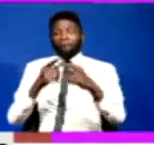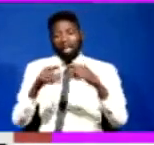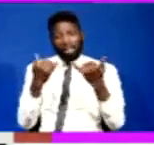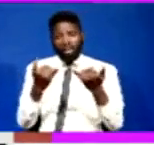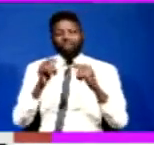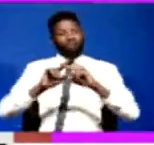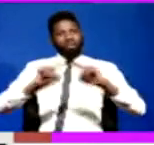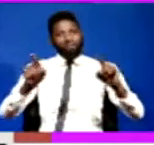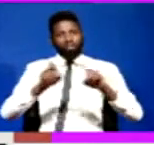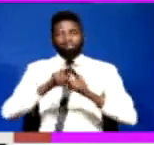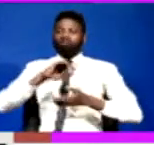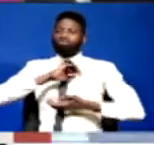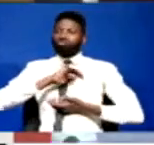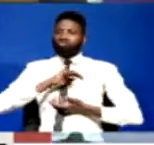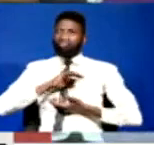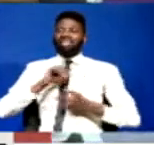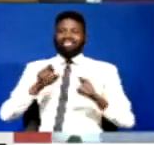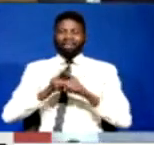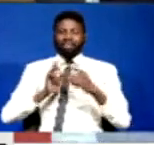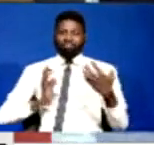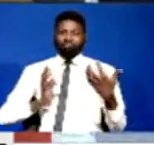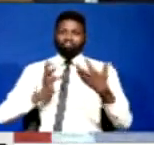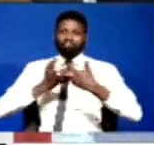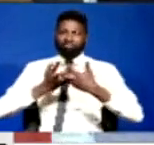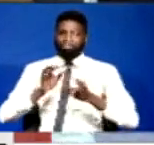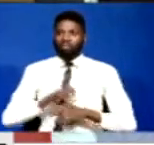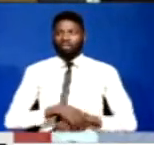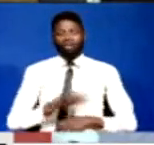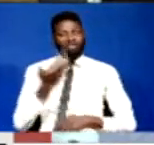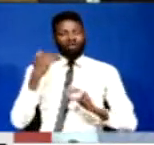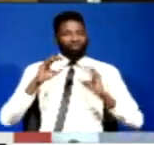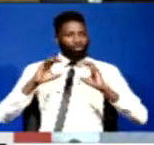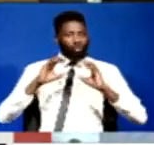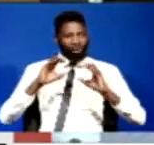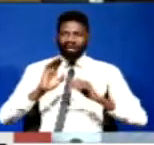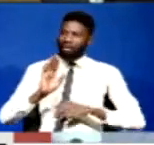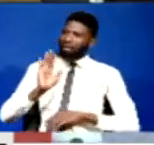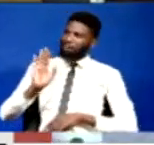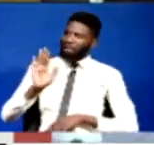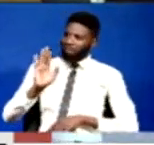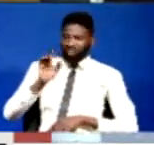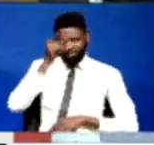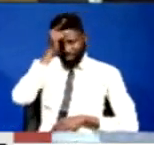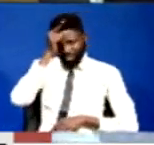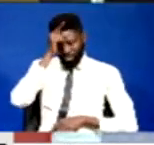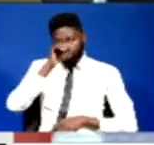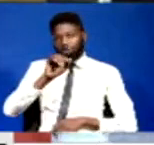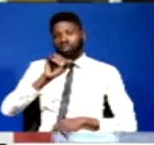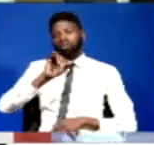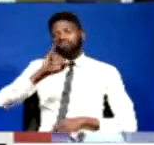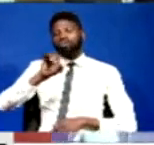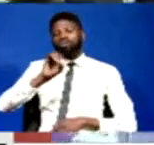team. That's a modern evolution of it. Aliyekuwa kocha wa Ujerumani Jürgen Klinsmann alisema kuwa taifa lake lilibanduliwa kwa